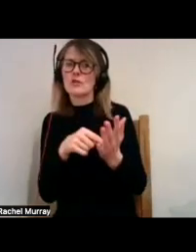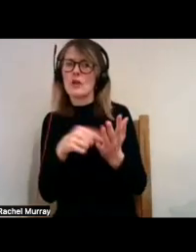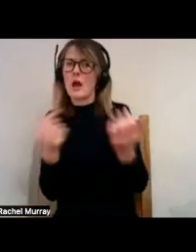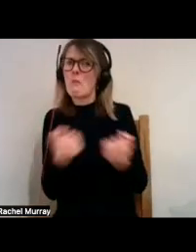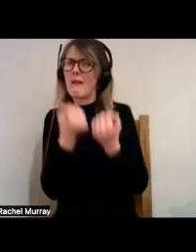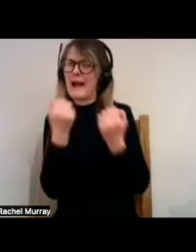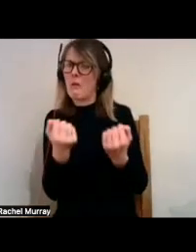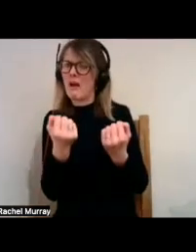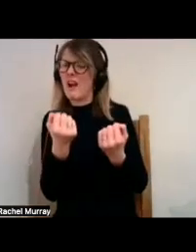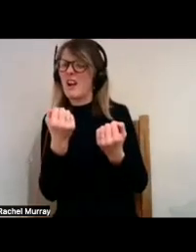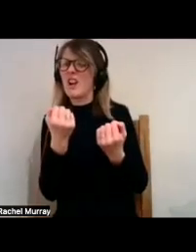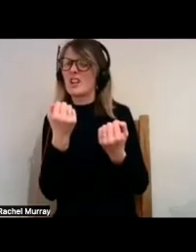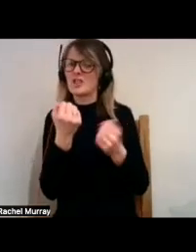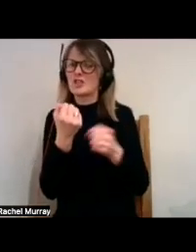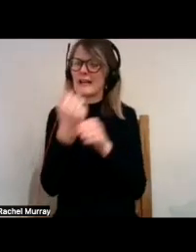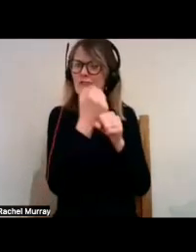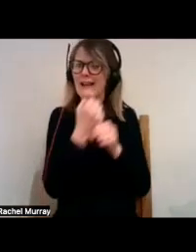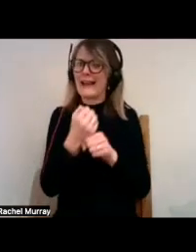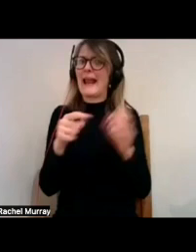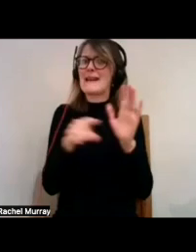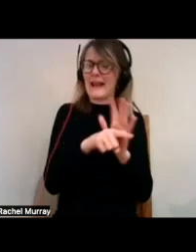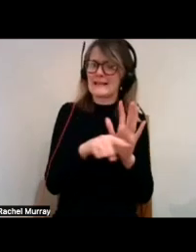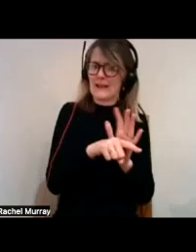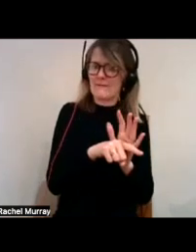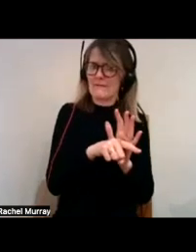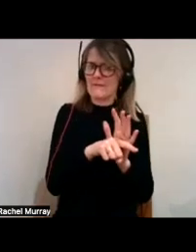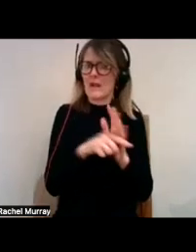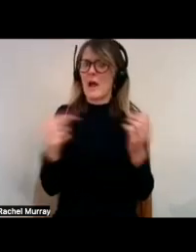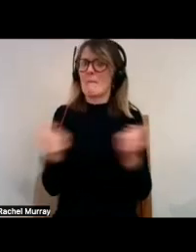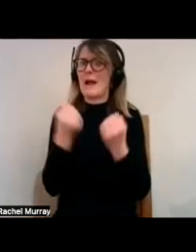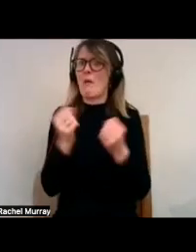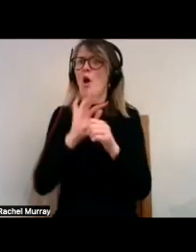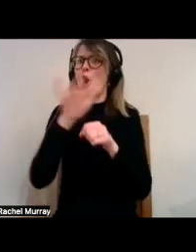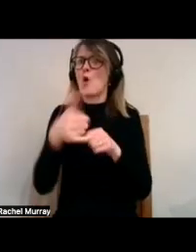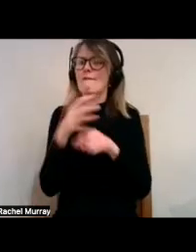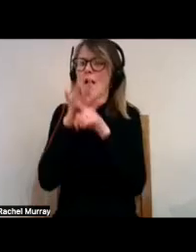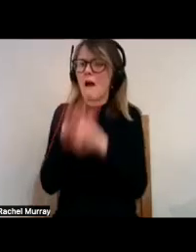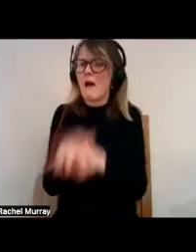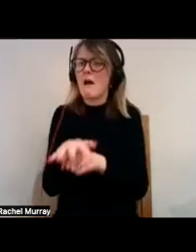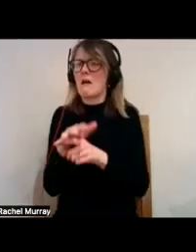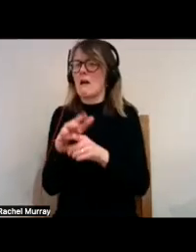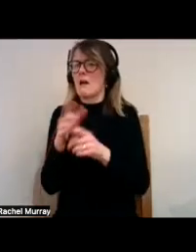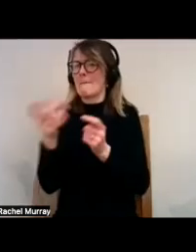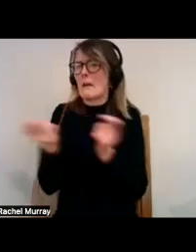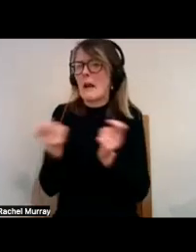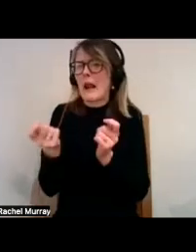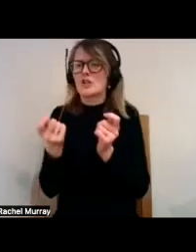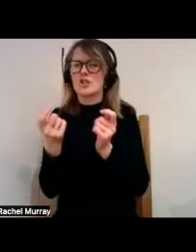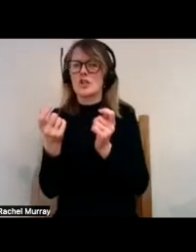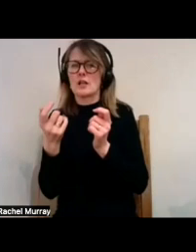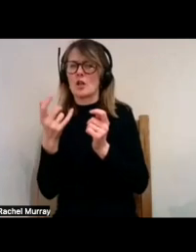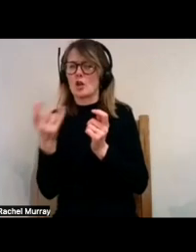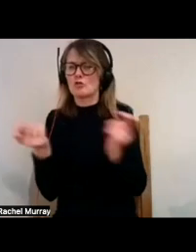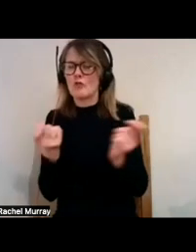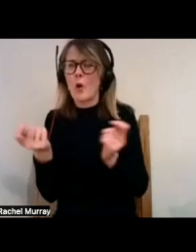bad thing, to be power over, to be oppressive, domination, manipulation,